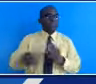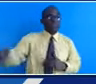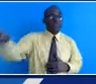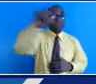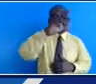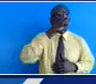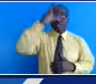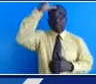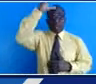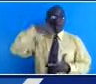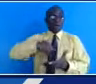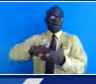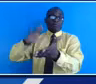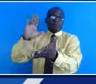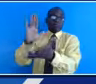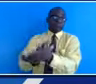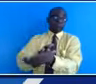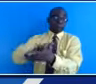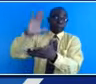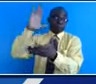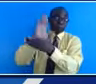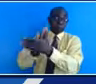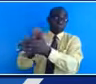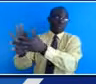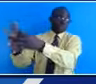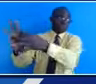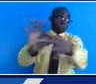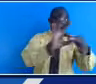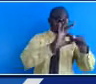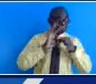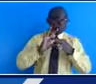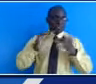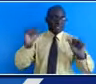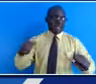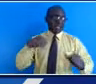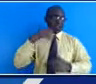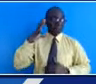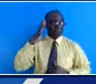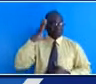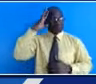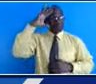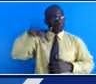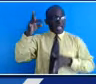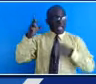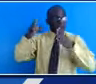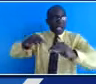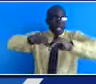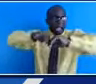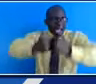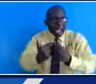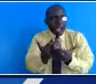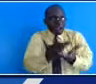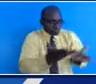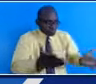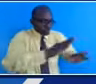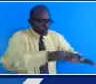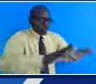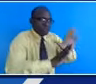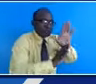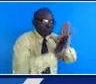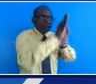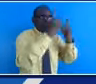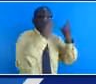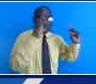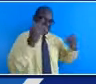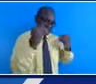to keep our kids thriving and happy. So my husband and I run All Together Now. It's a family business, mom